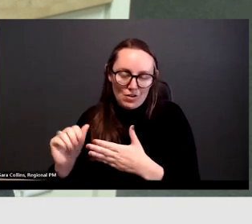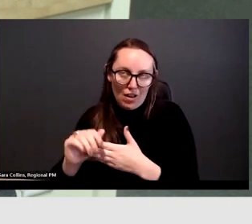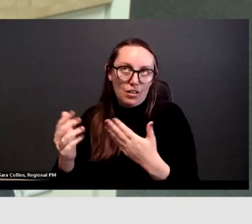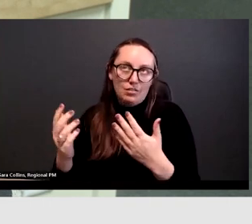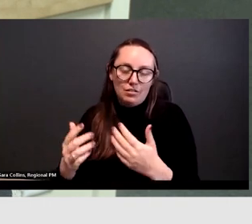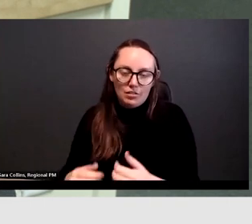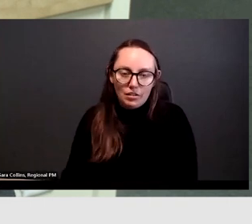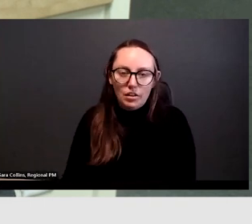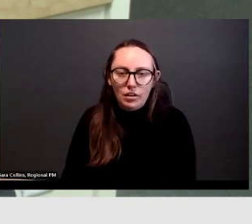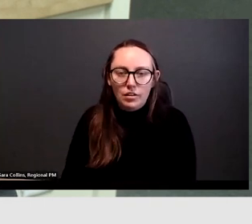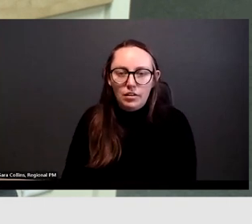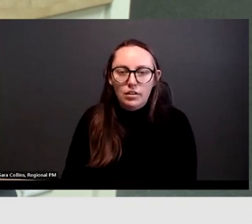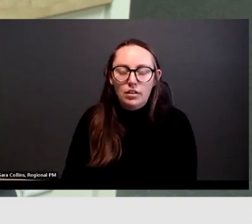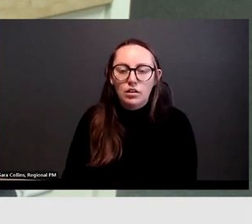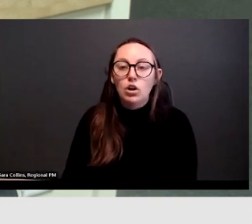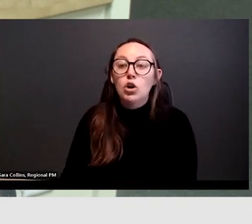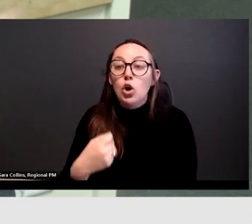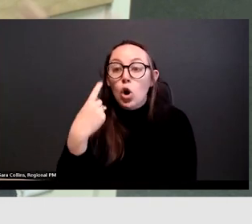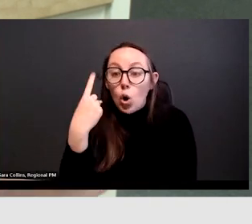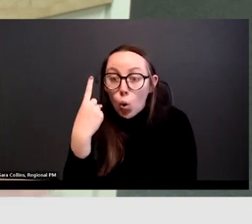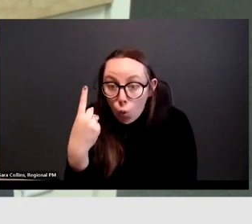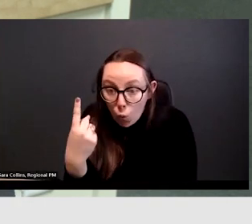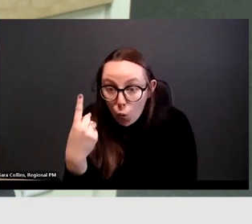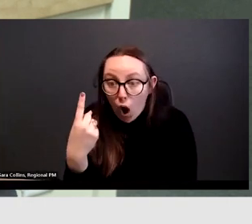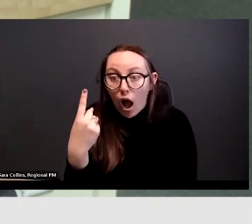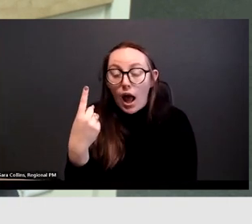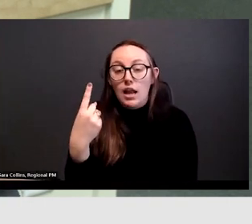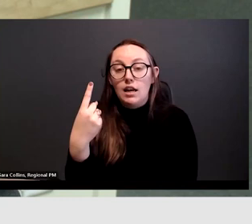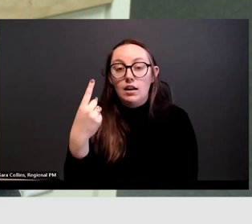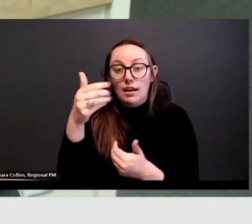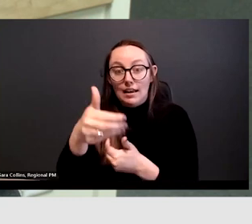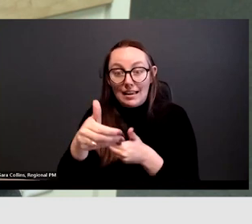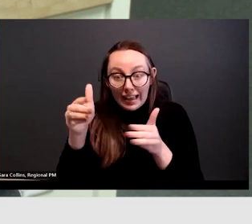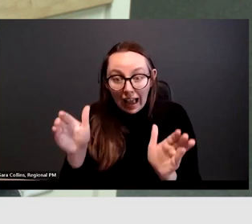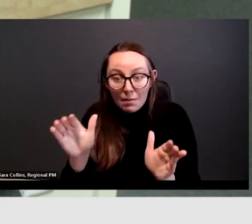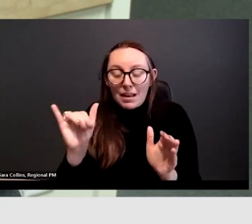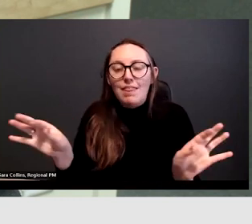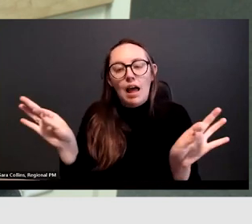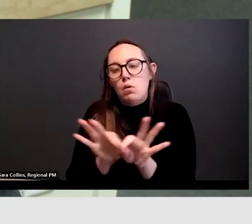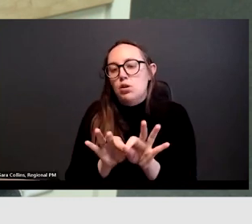One cabinet was worth that for our future small cell endeavors.